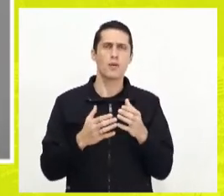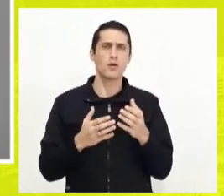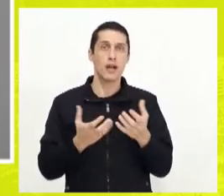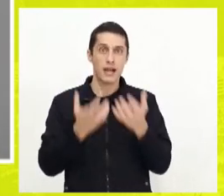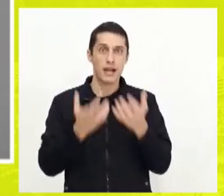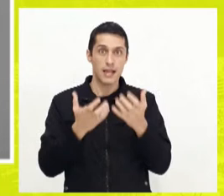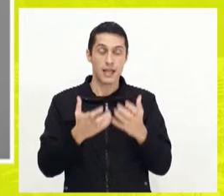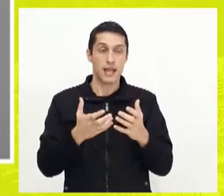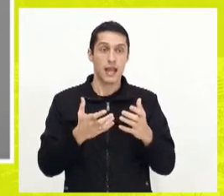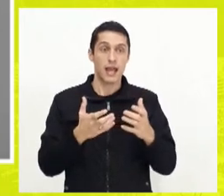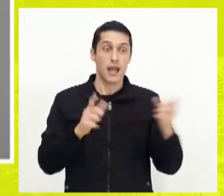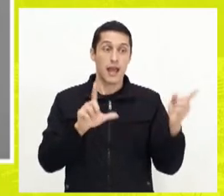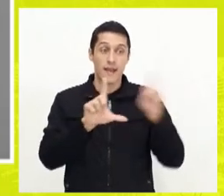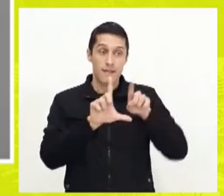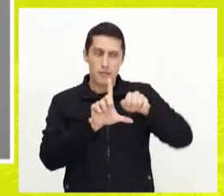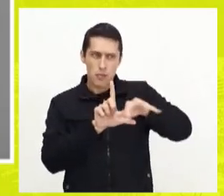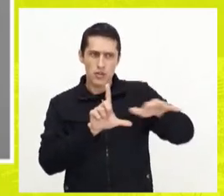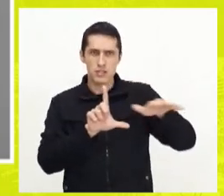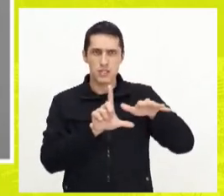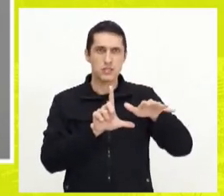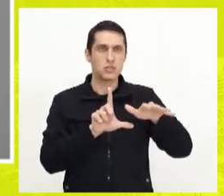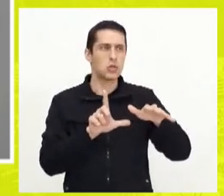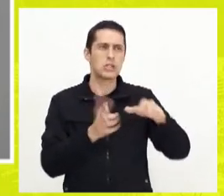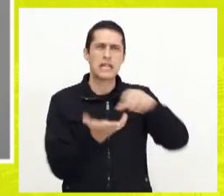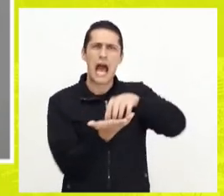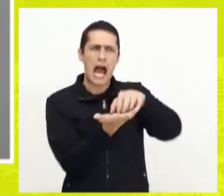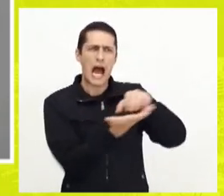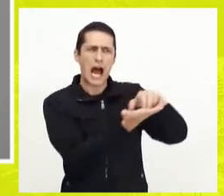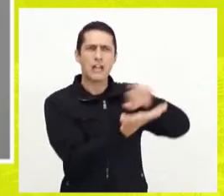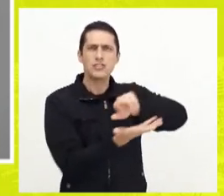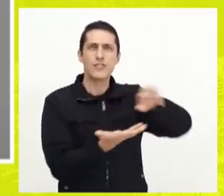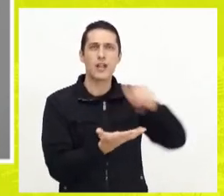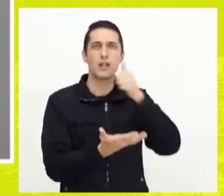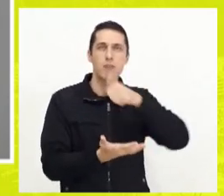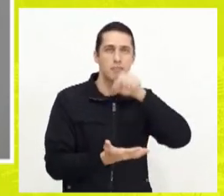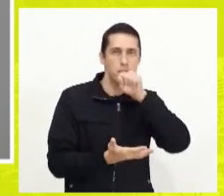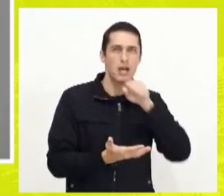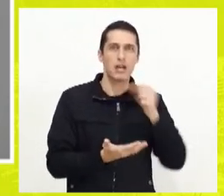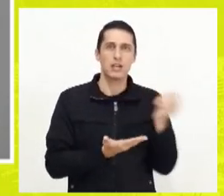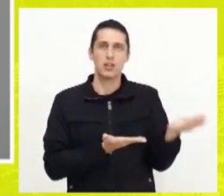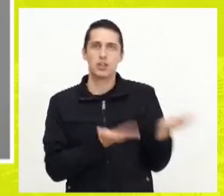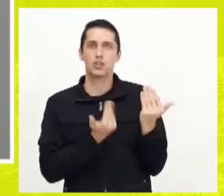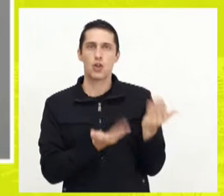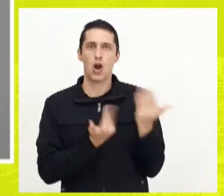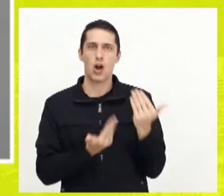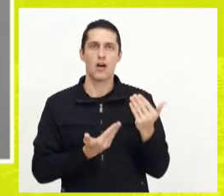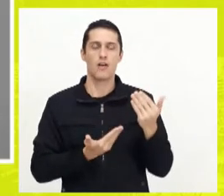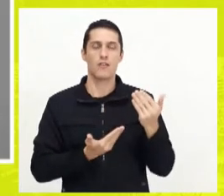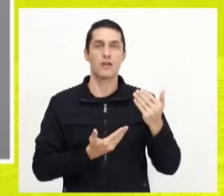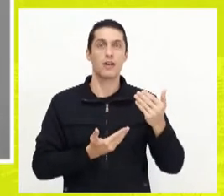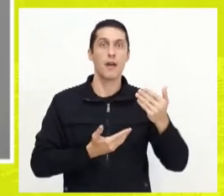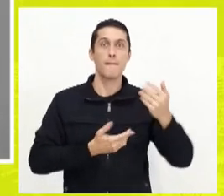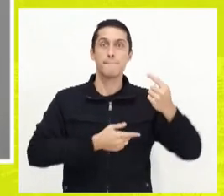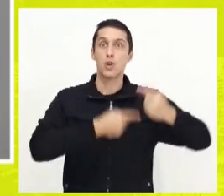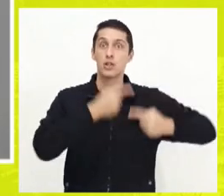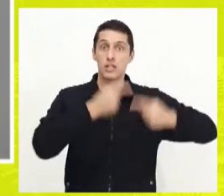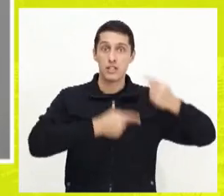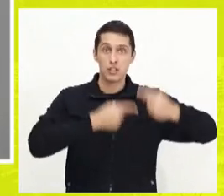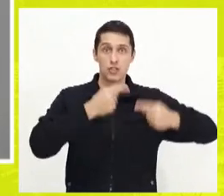influencers from several different sectors mothers young people politicians singers